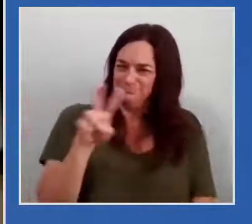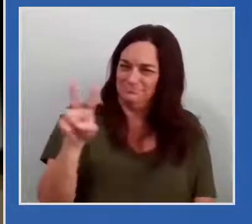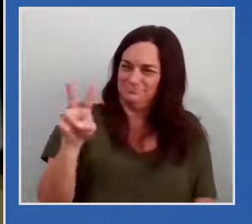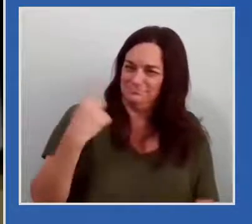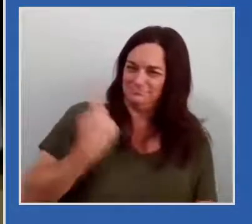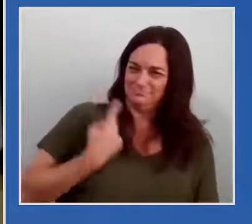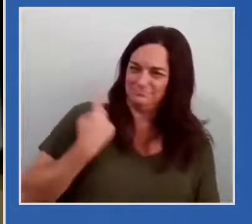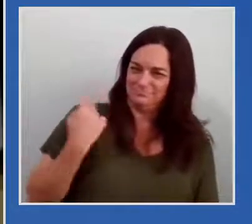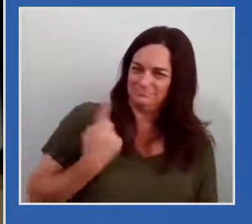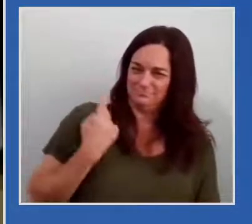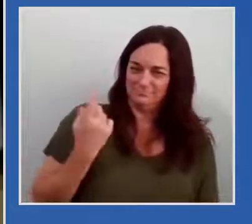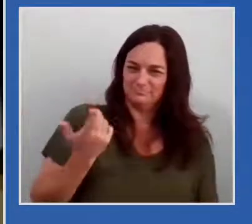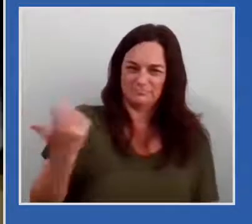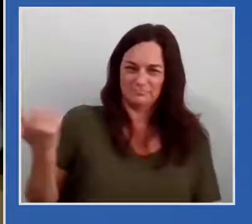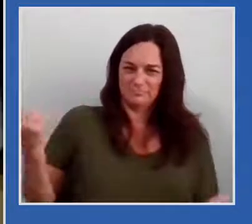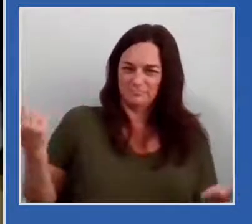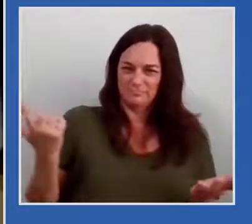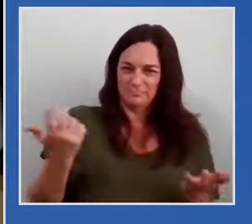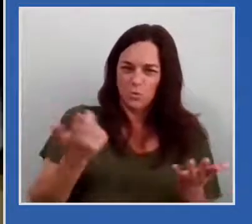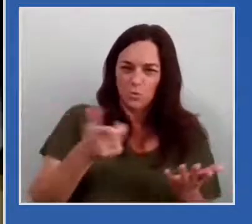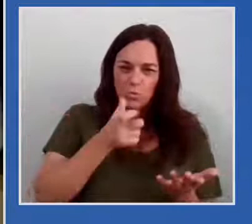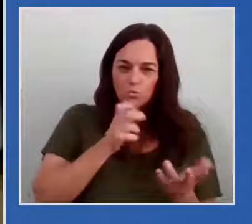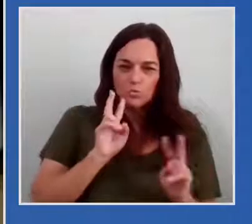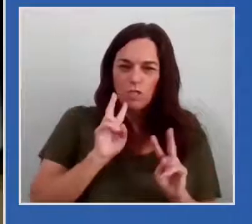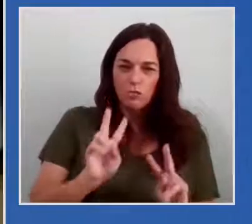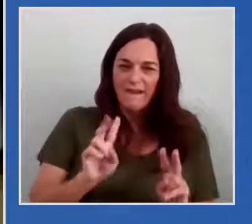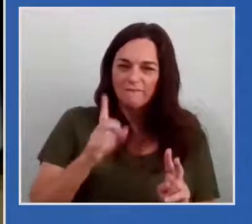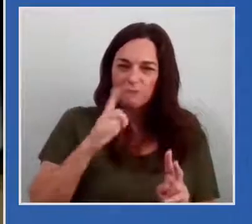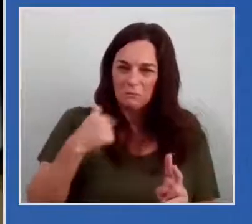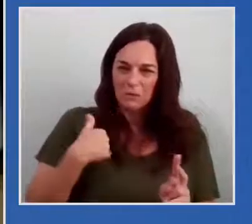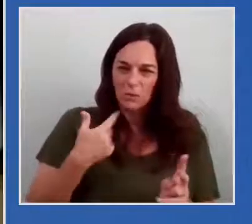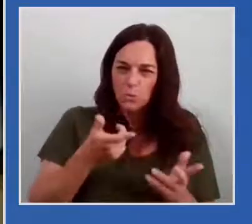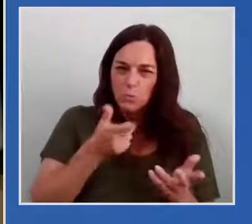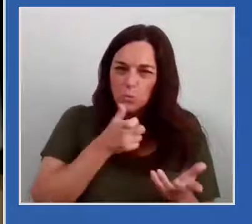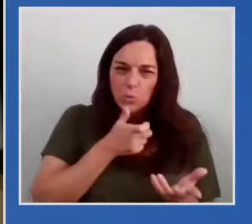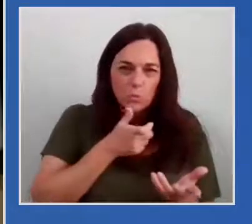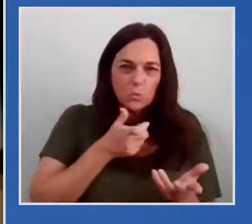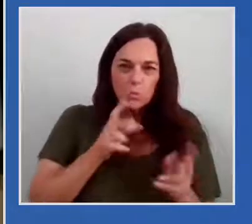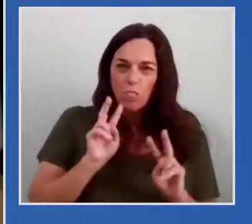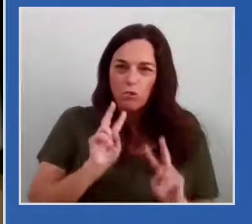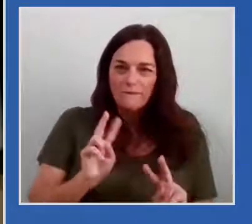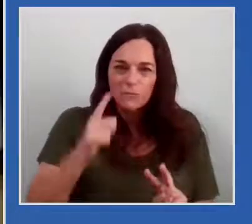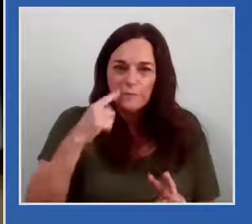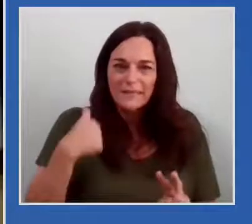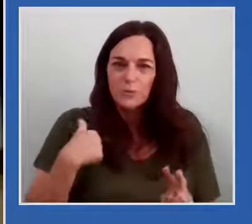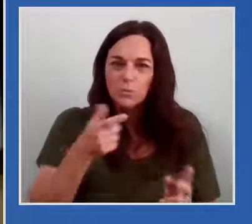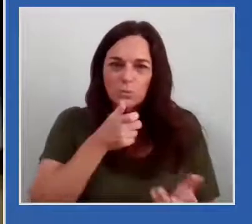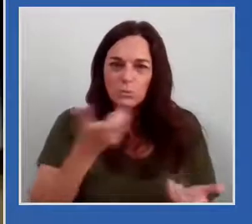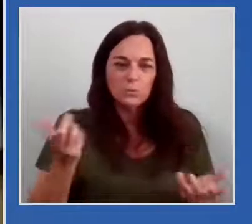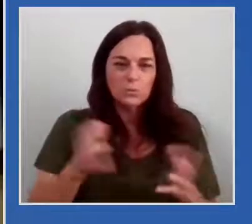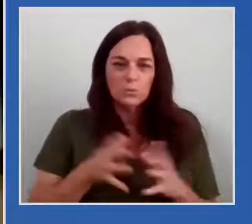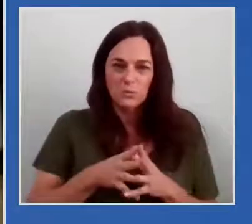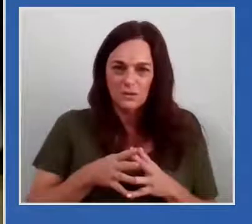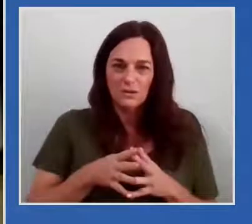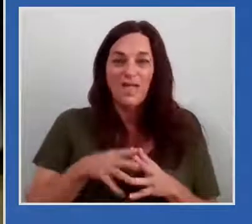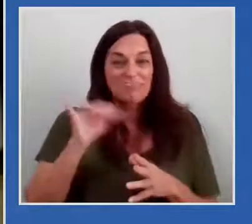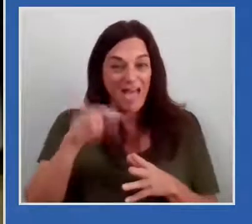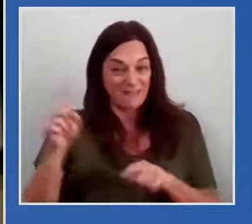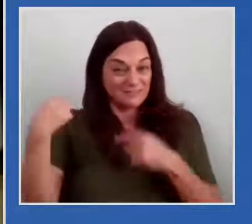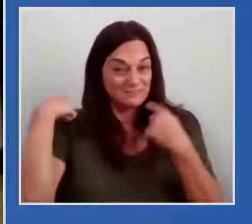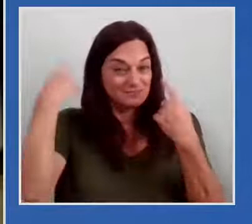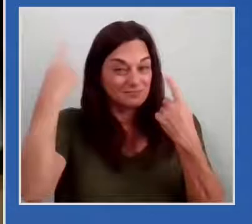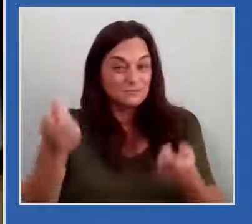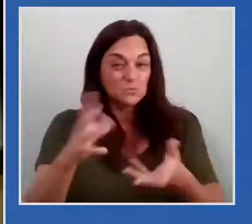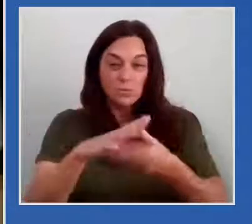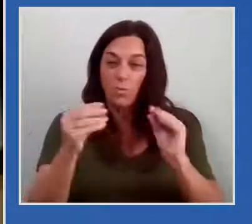lot of us, is who's looking out for me? Who's looking out for me? That's been the story, the entire story, of my